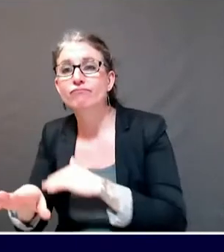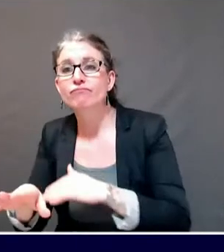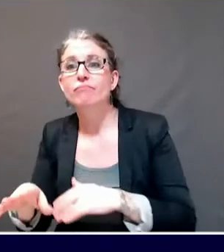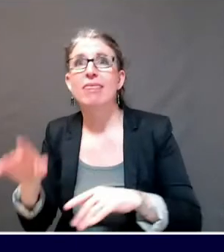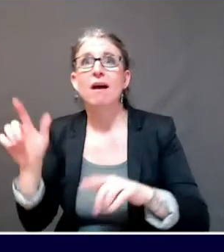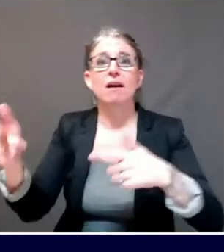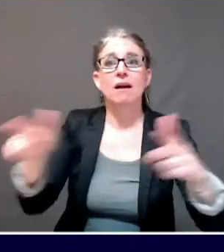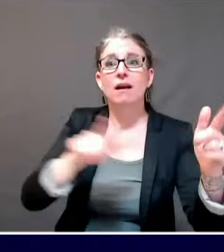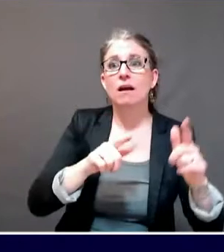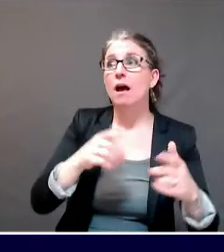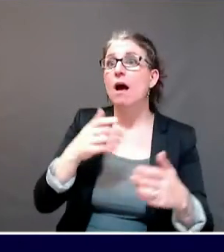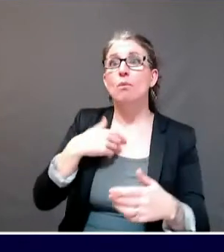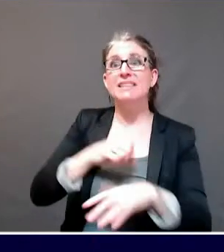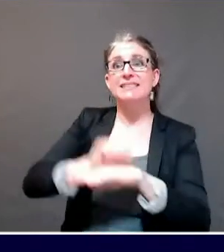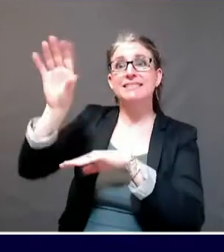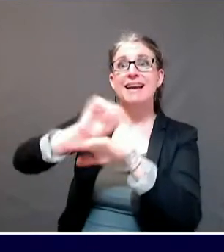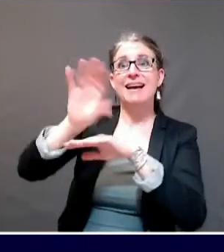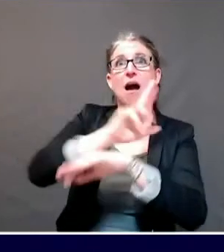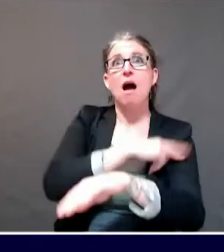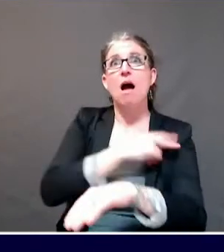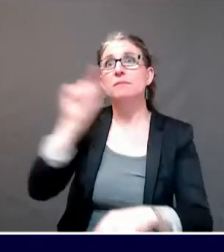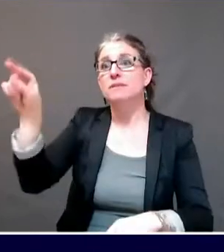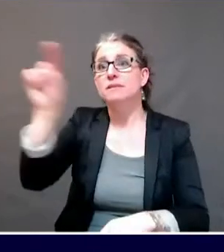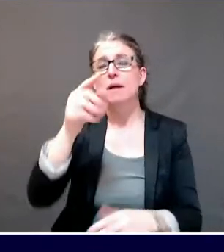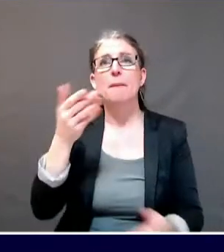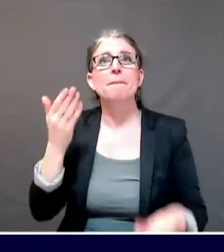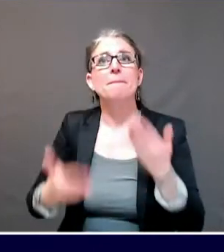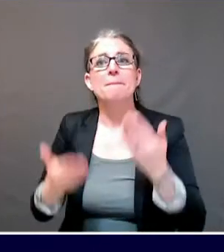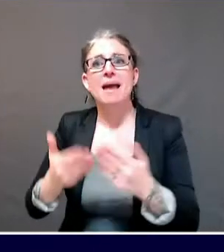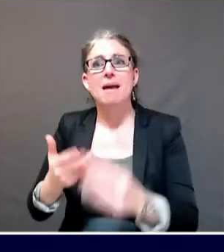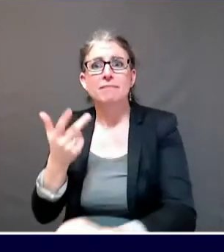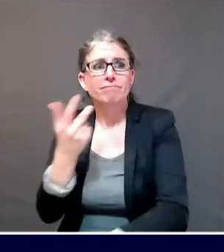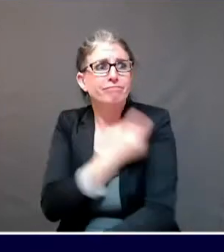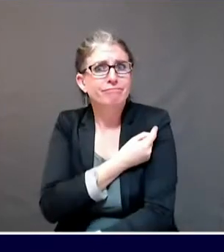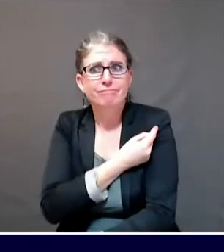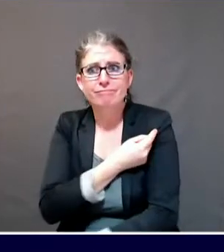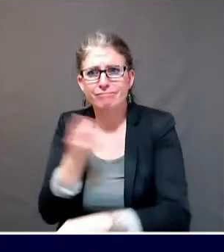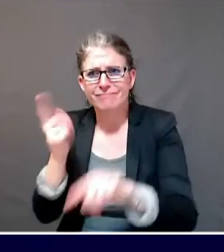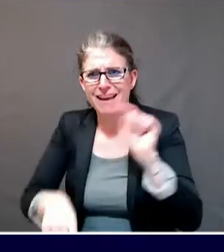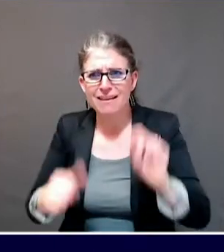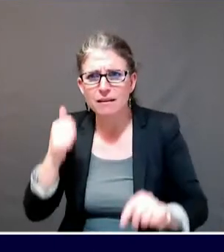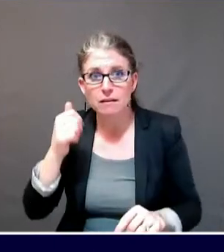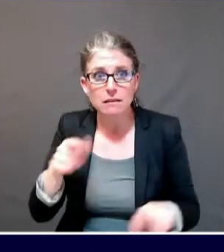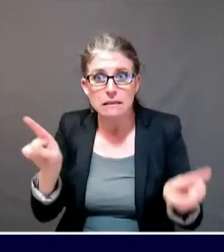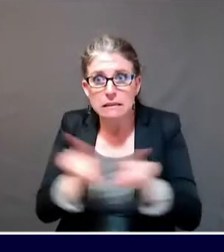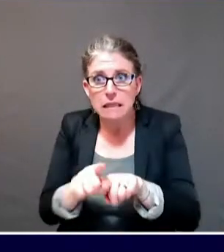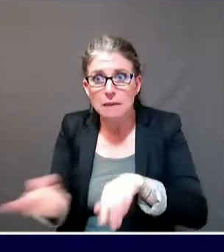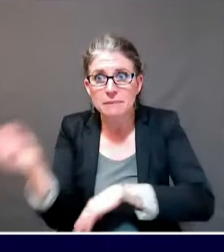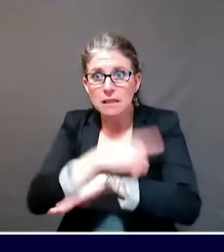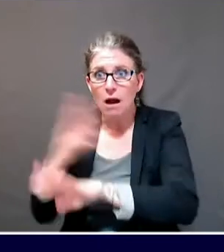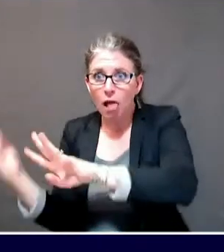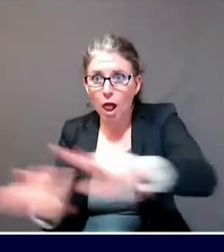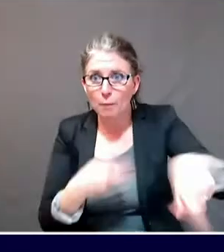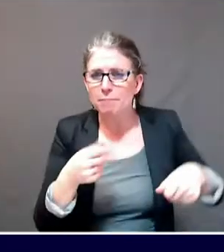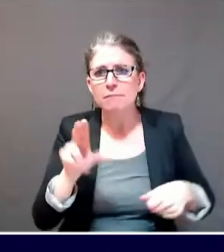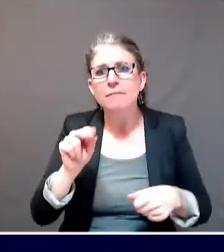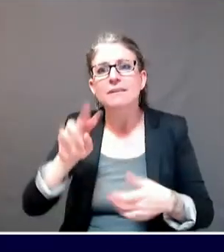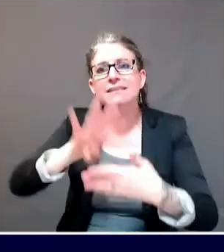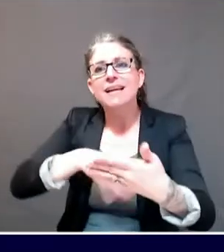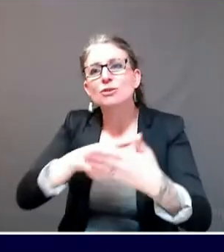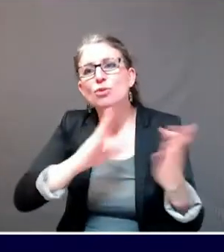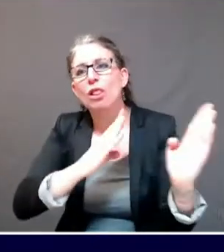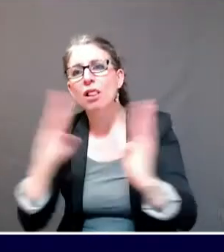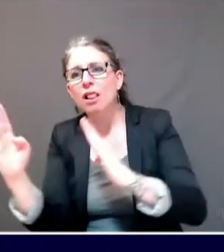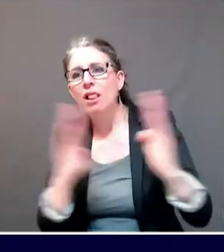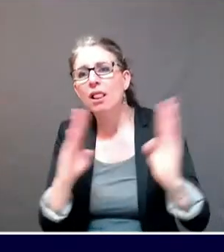all their staff on one day, because if a few of them develop a mild fever, that has implications. So it won't be